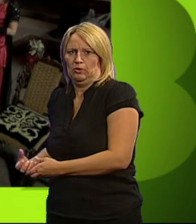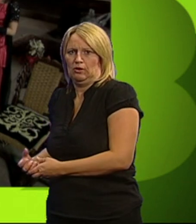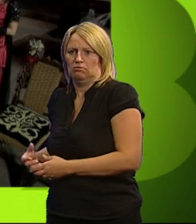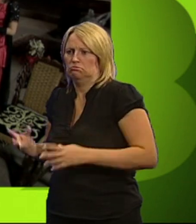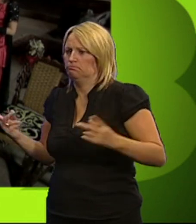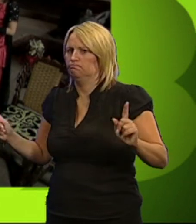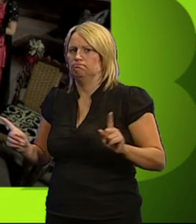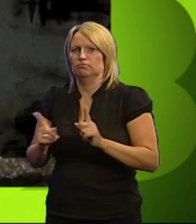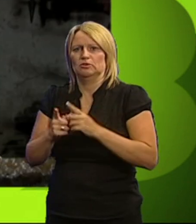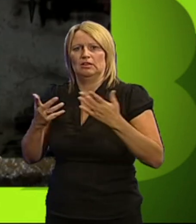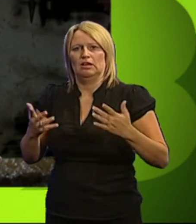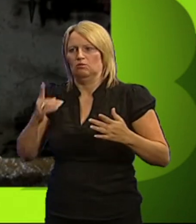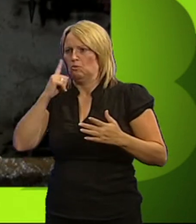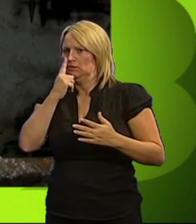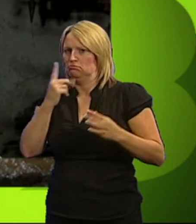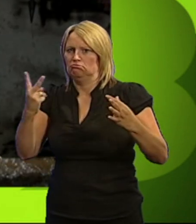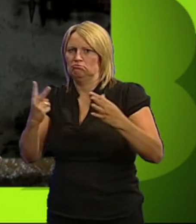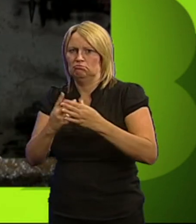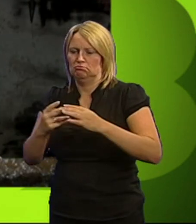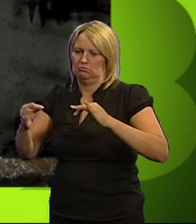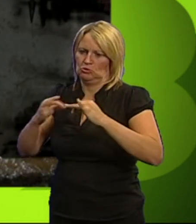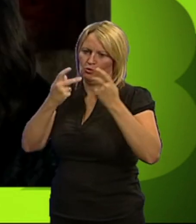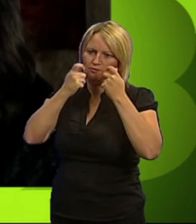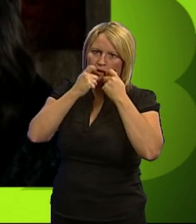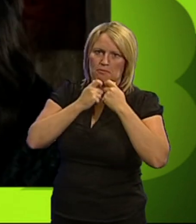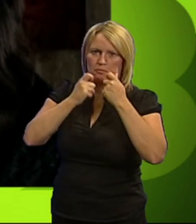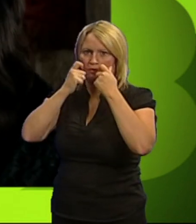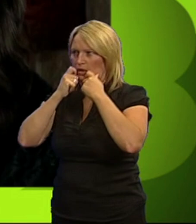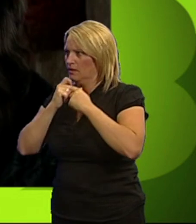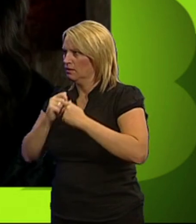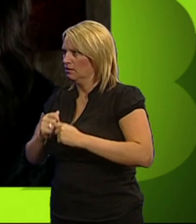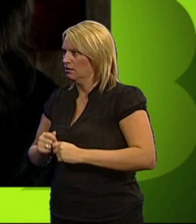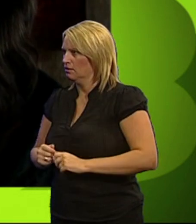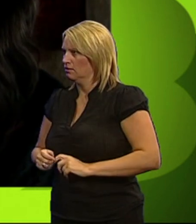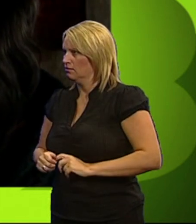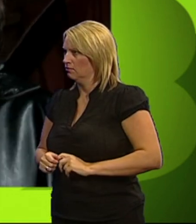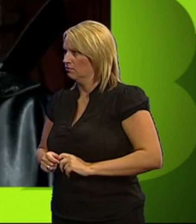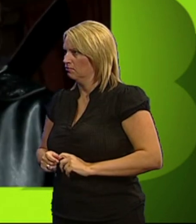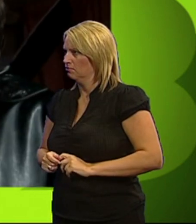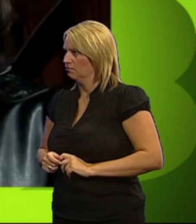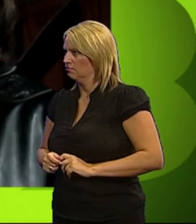Today to witness the joyless union between two vampires.